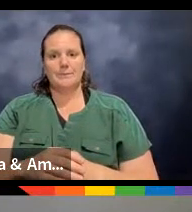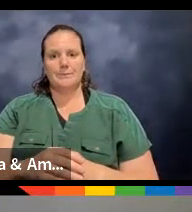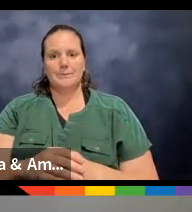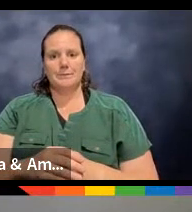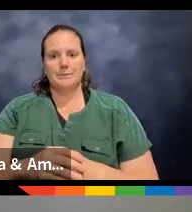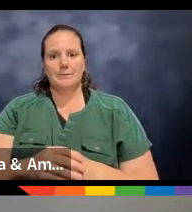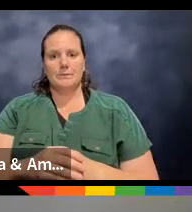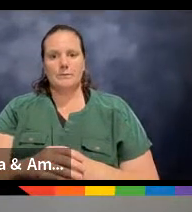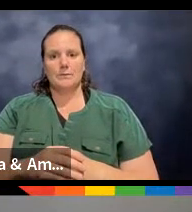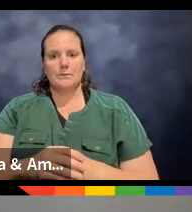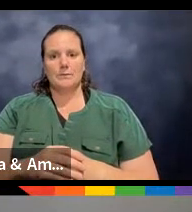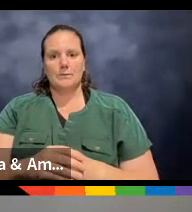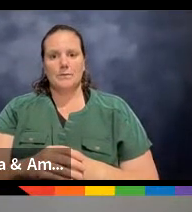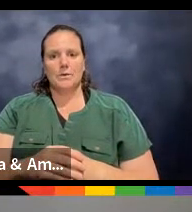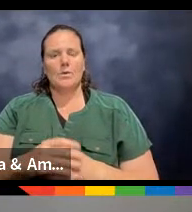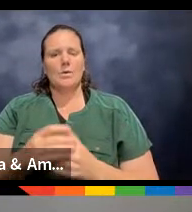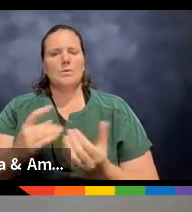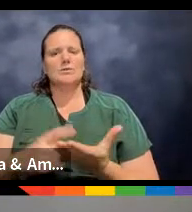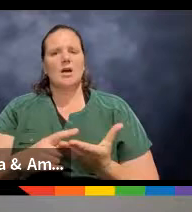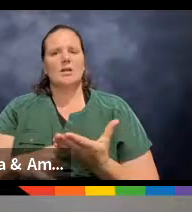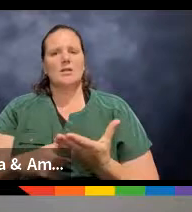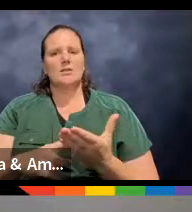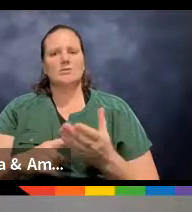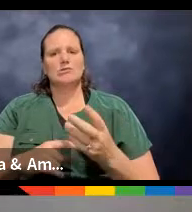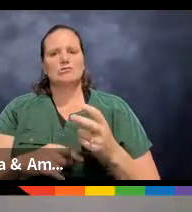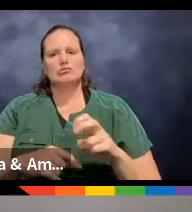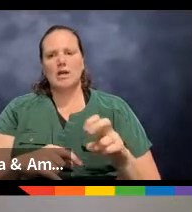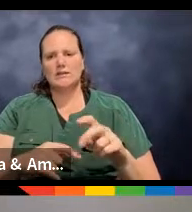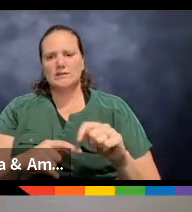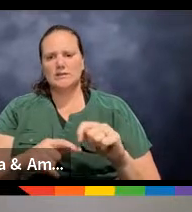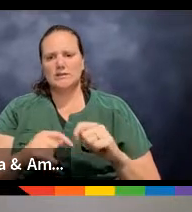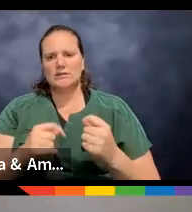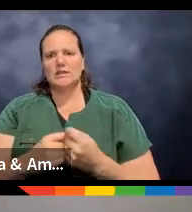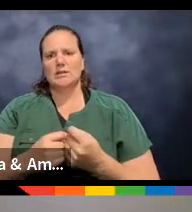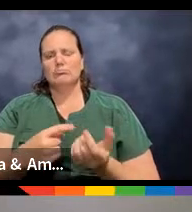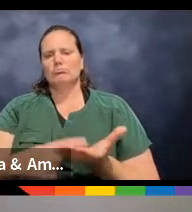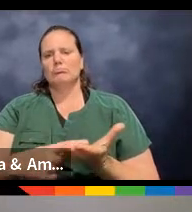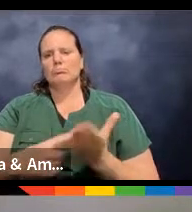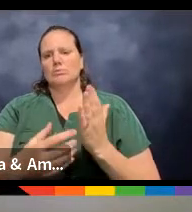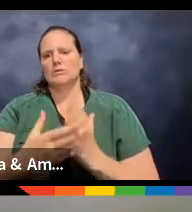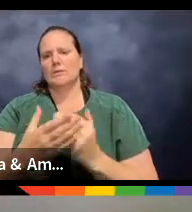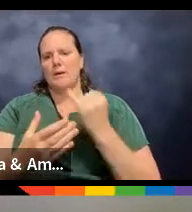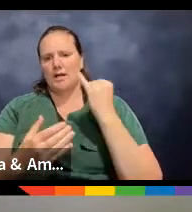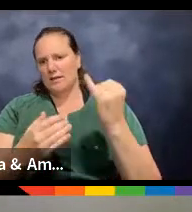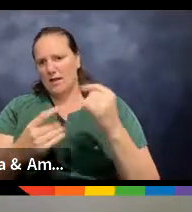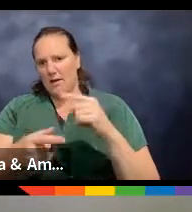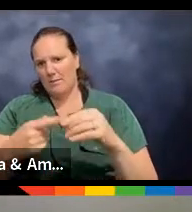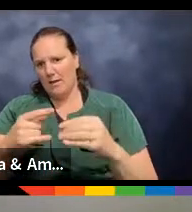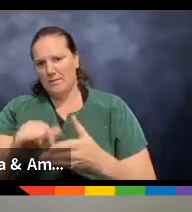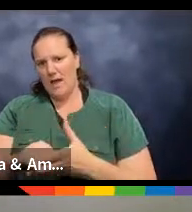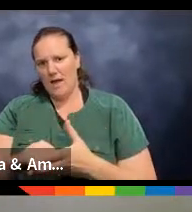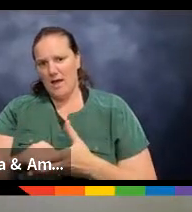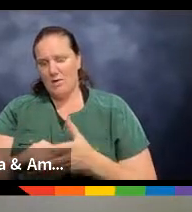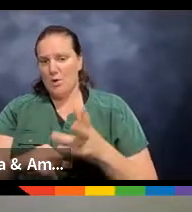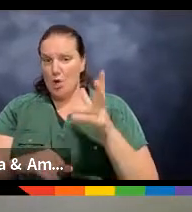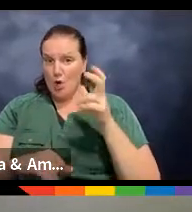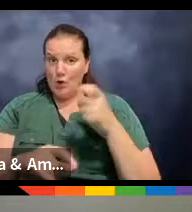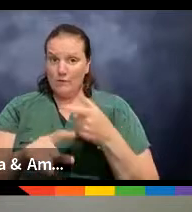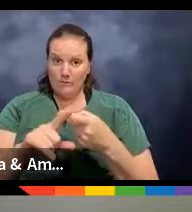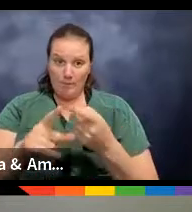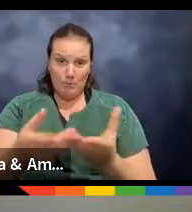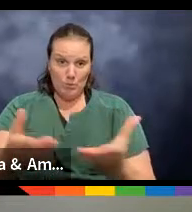about, when the transit team came and presented some of their ideas on transit, and we heard from you